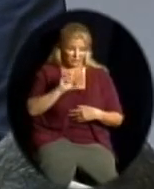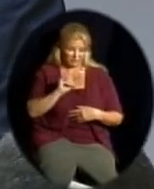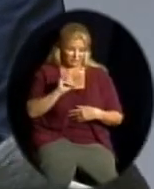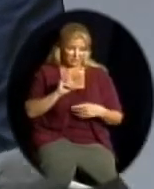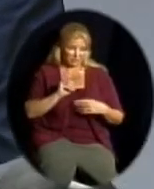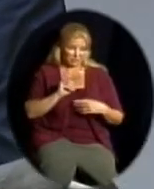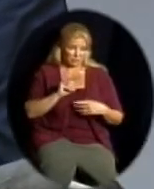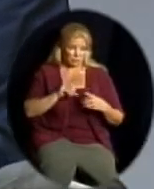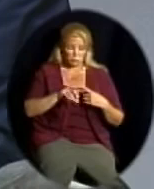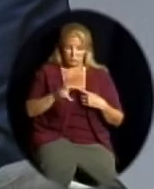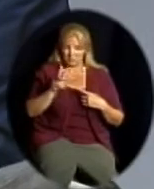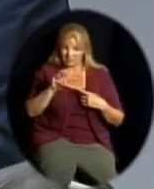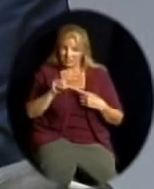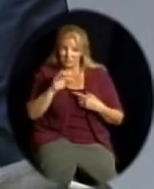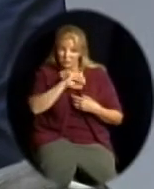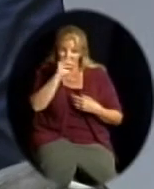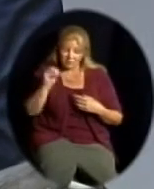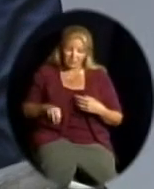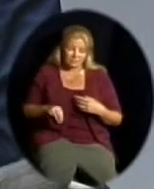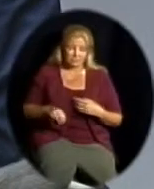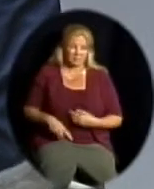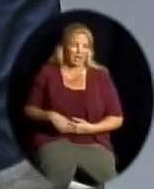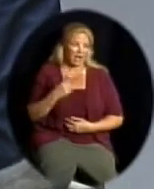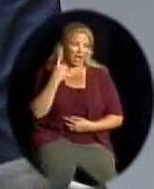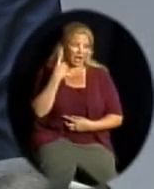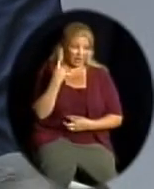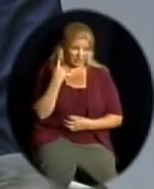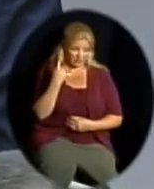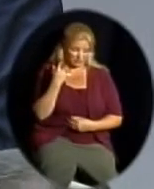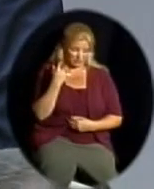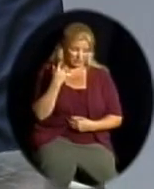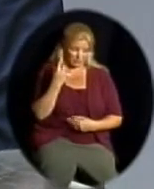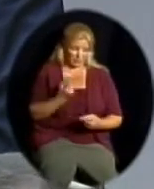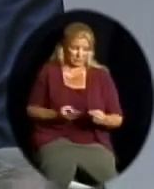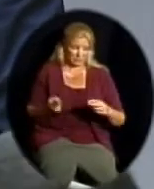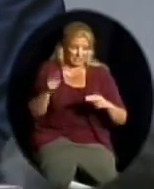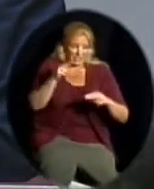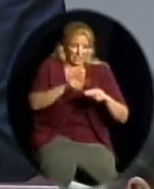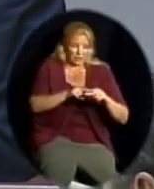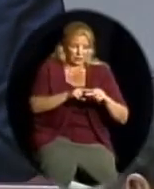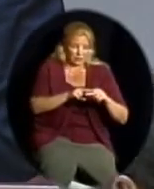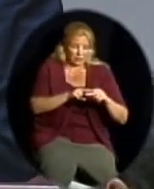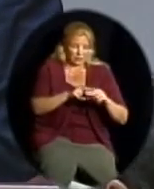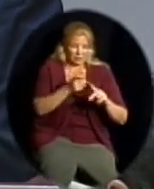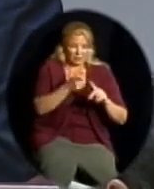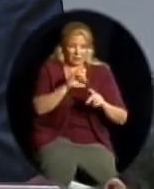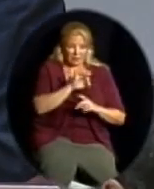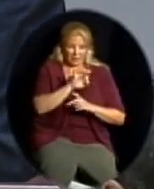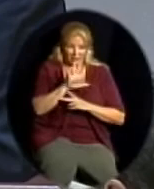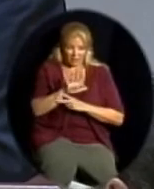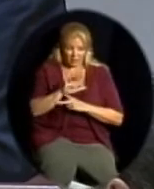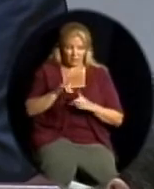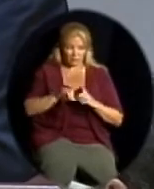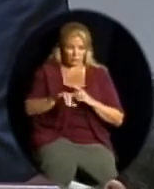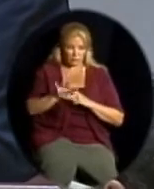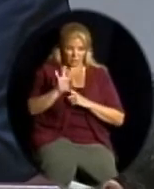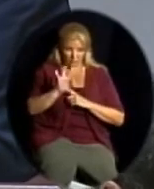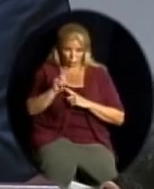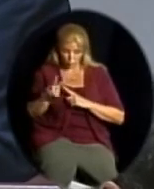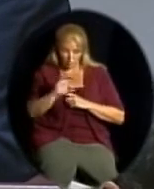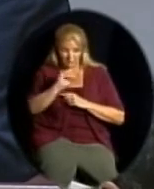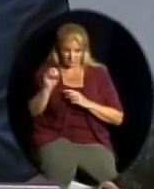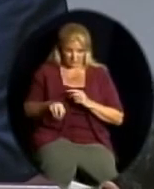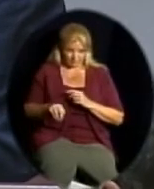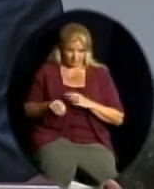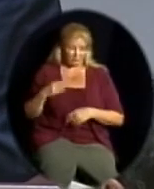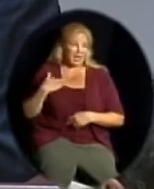This last year, it was increased from the 85 to the 92%, of which our portion of that